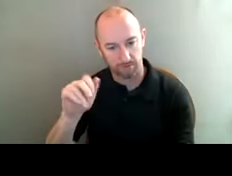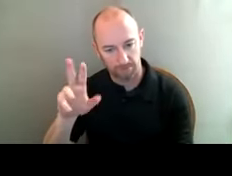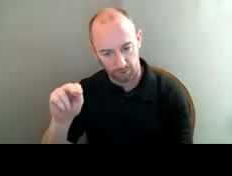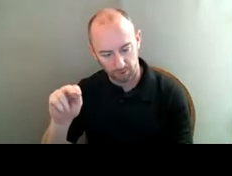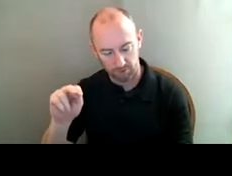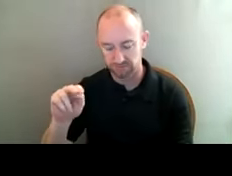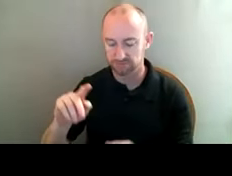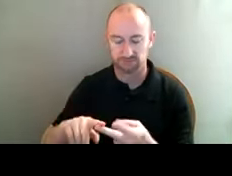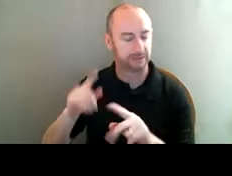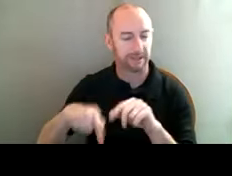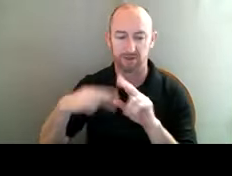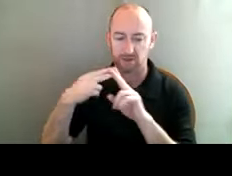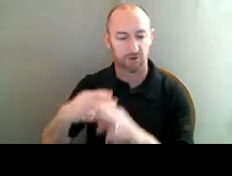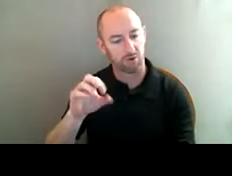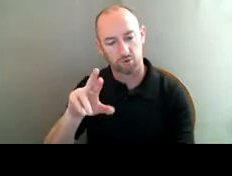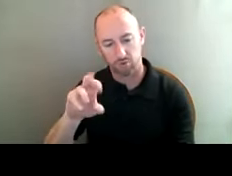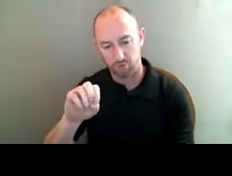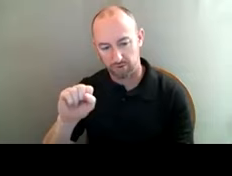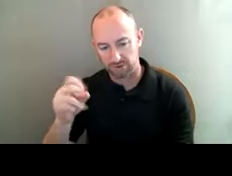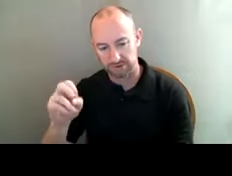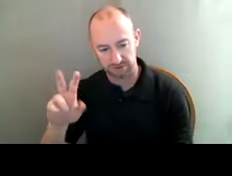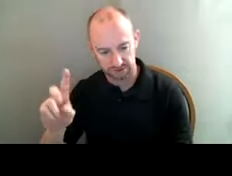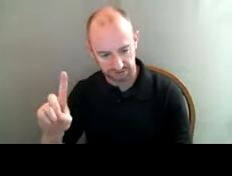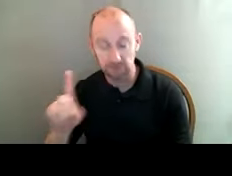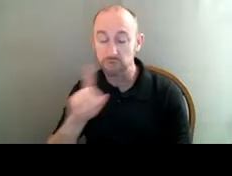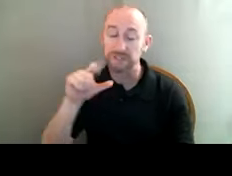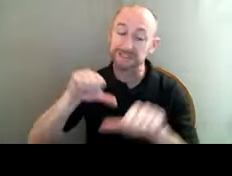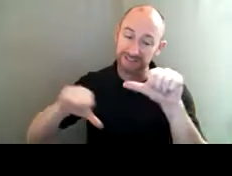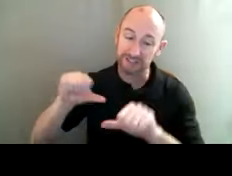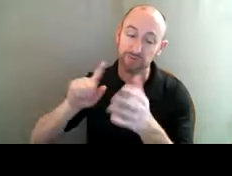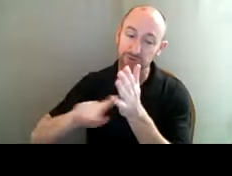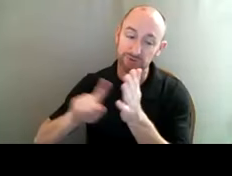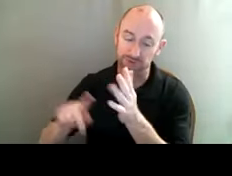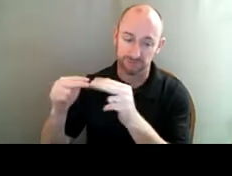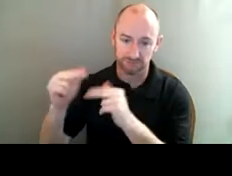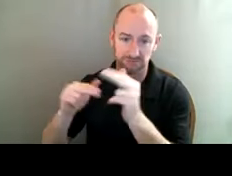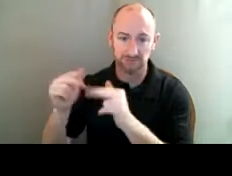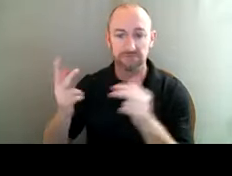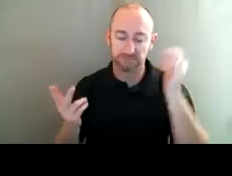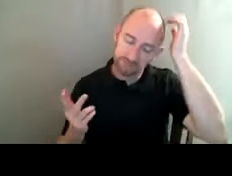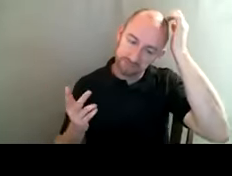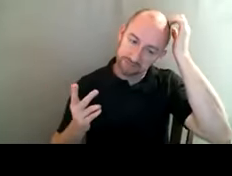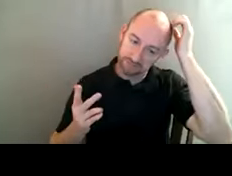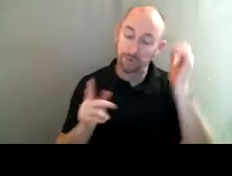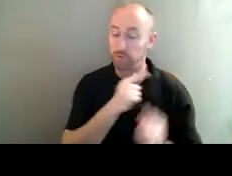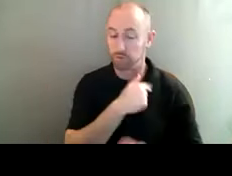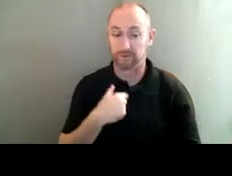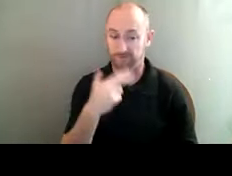or a shed. It's actually a functioning scientific research facility. And we're quite kind of picky about that.